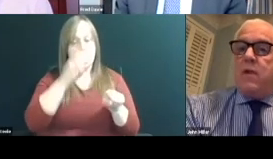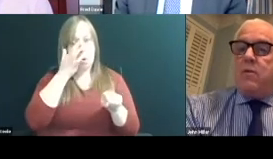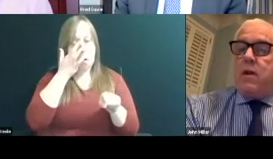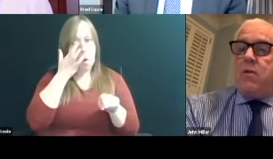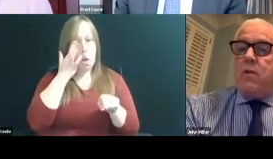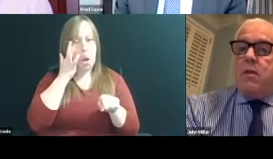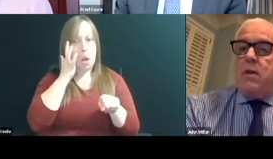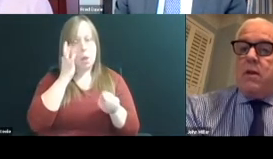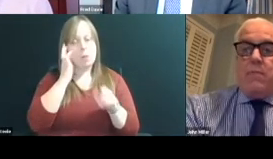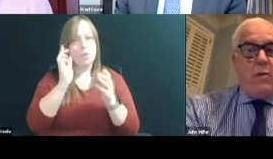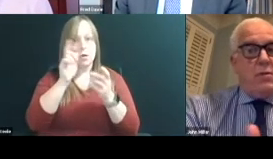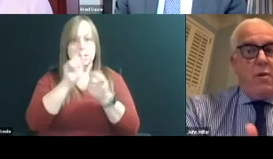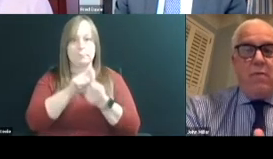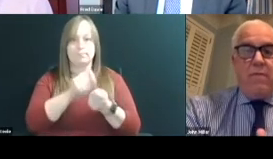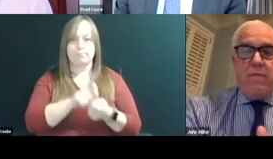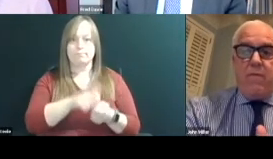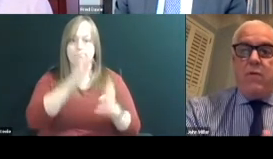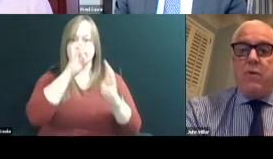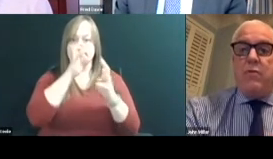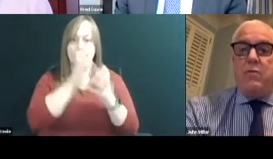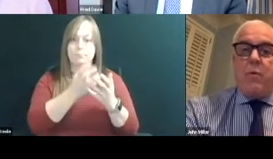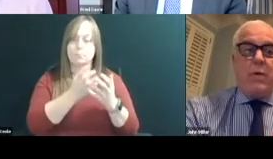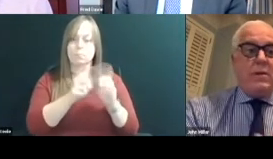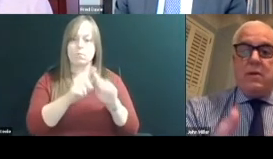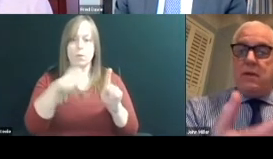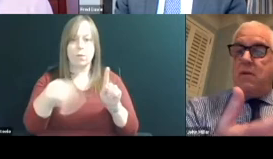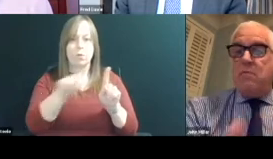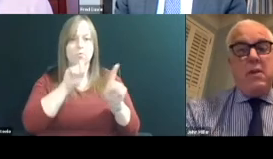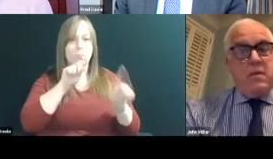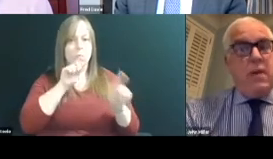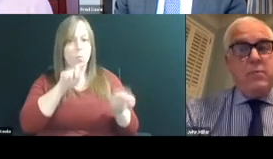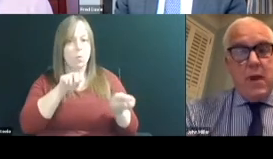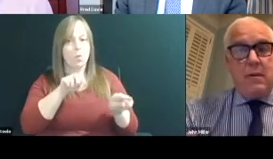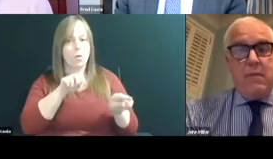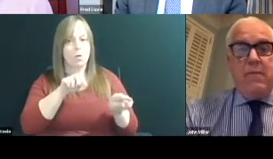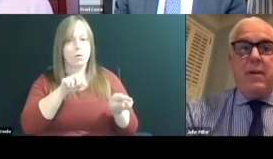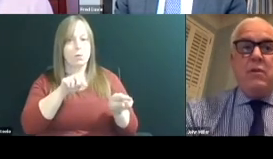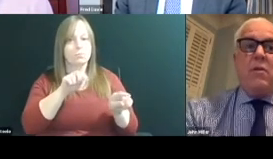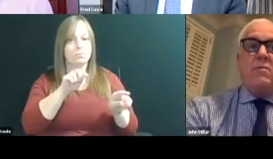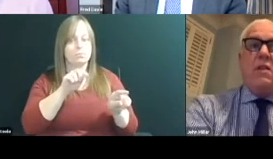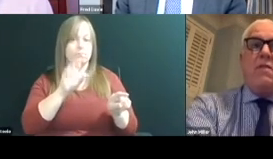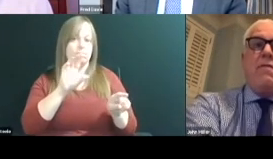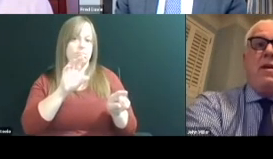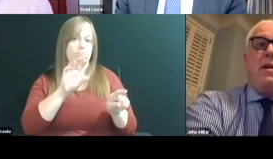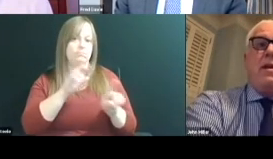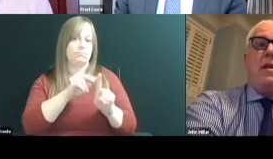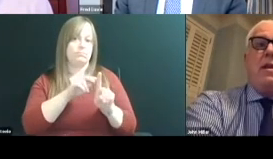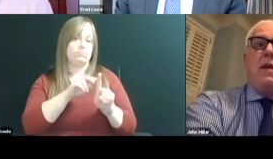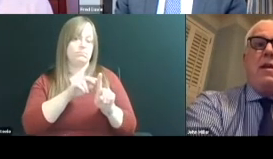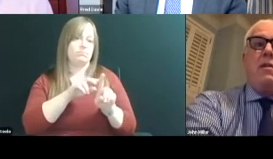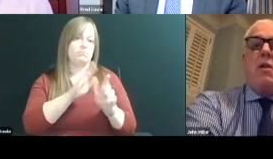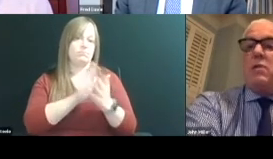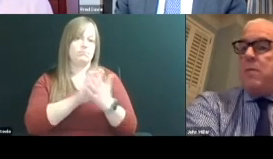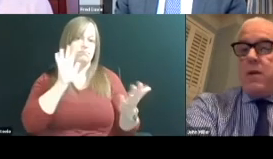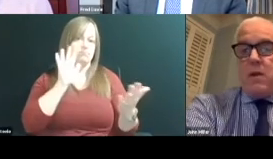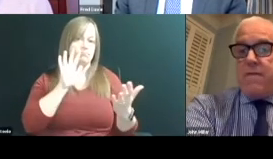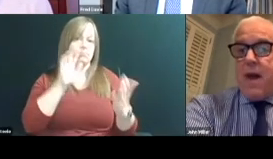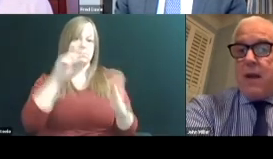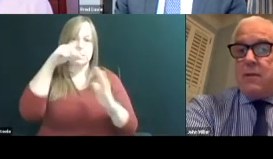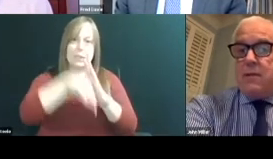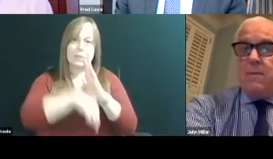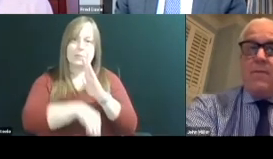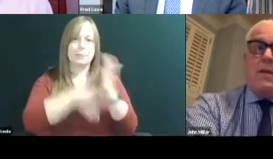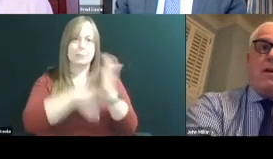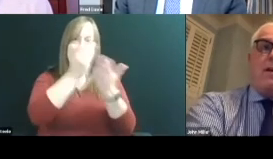was very critical, but also for those reports, relatively objective in terms of they dug deep into